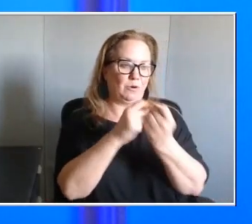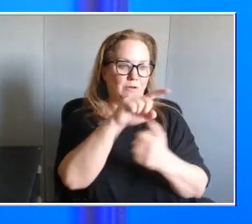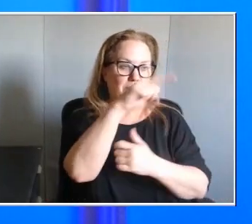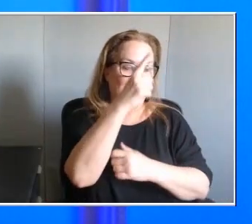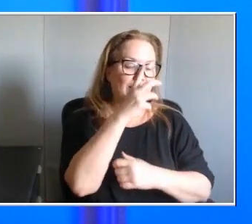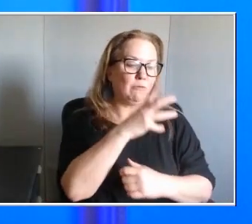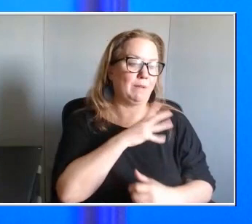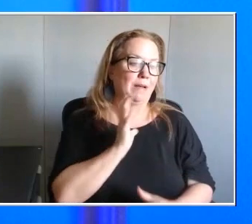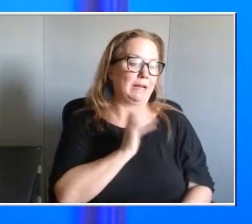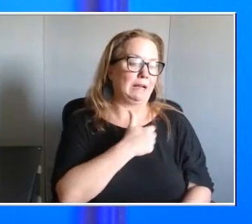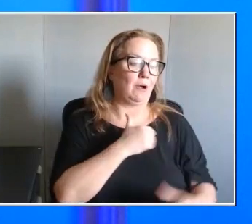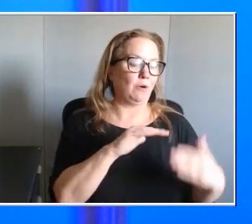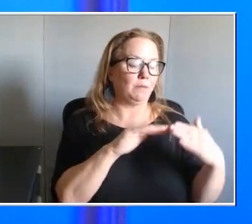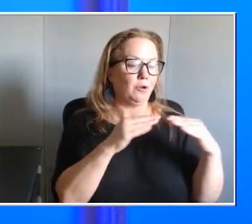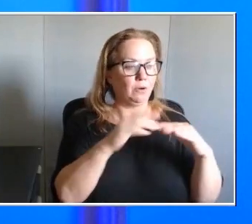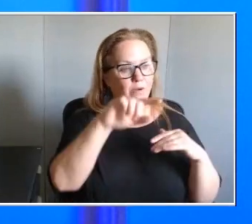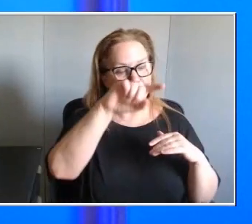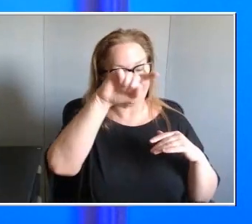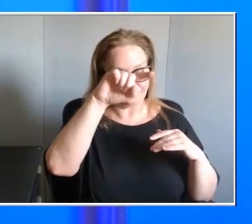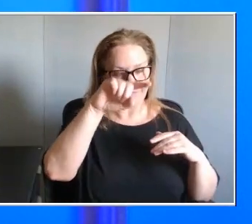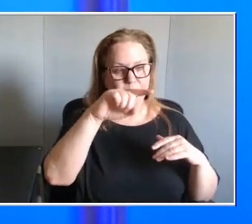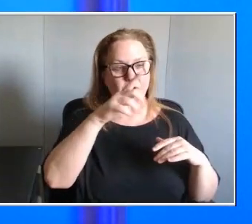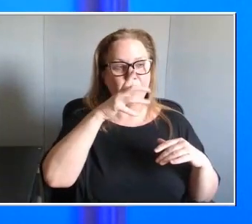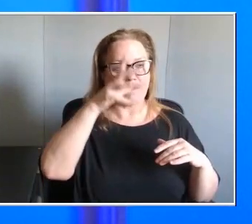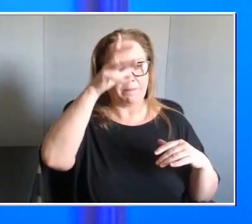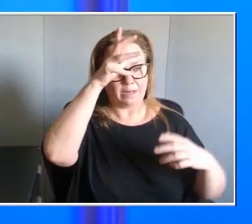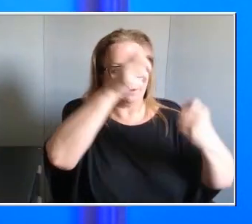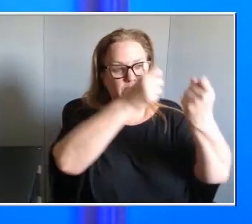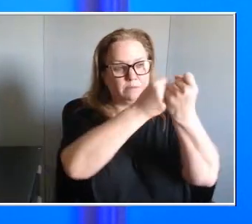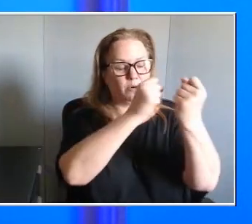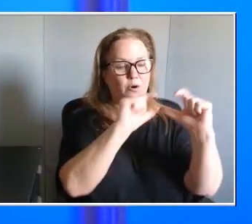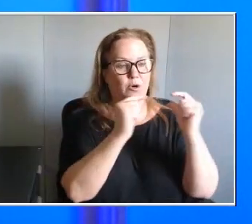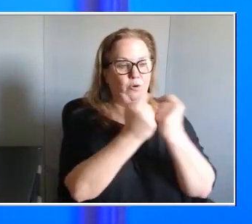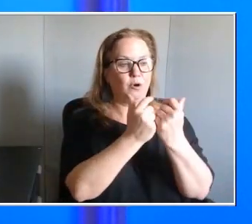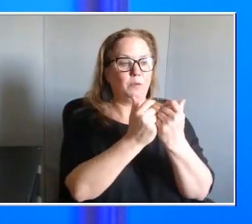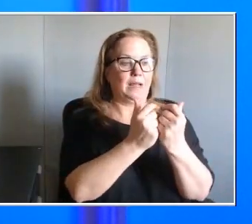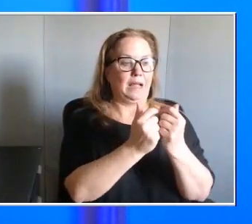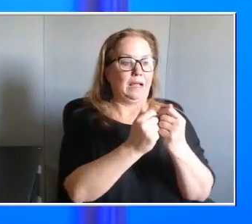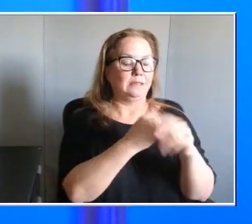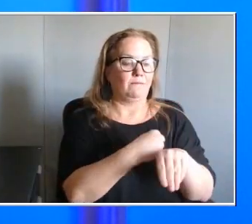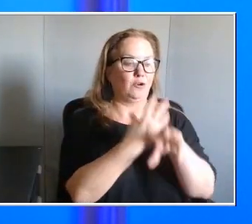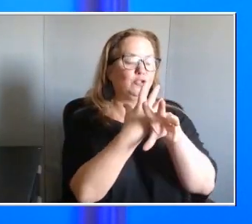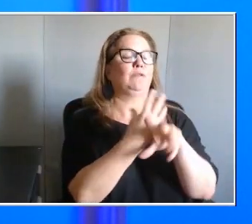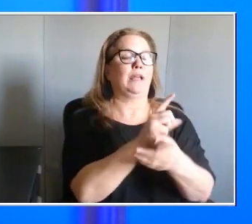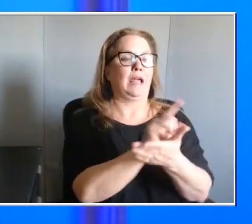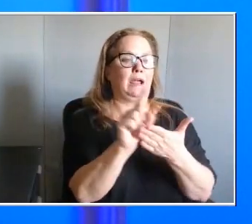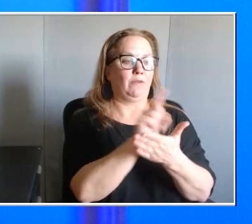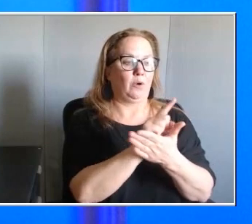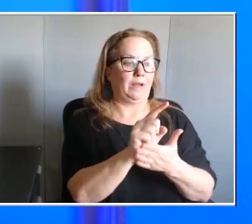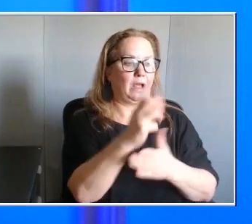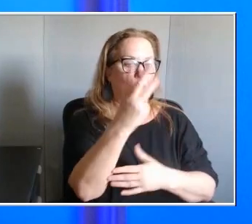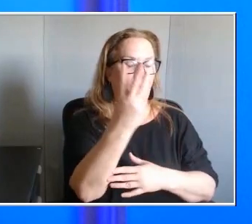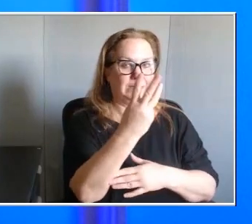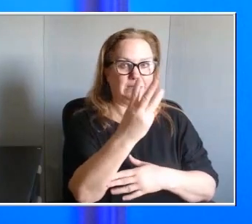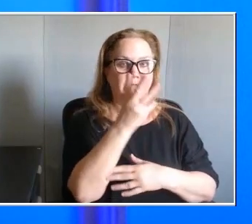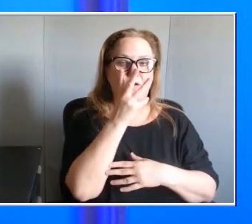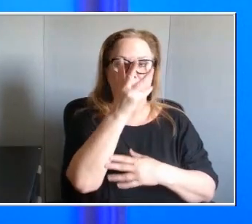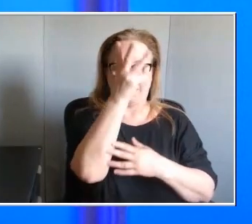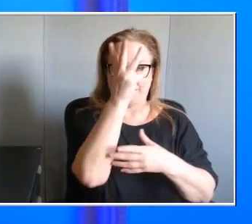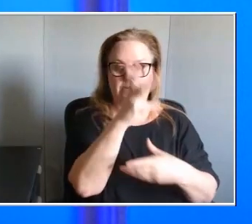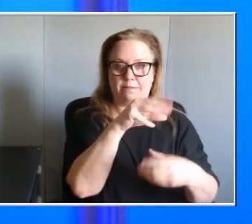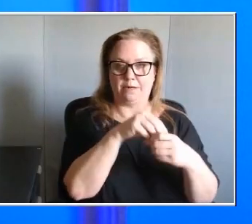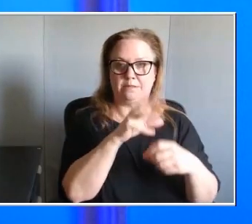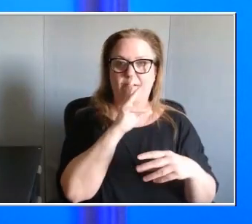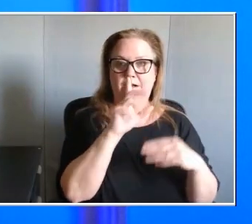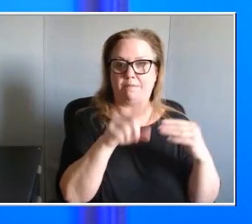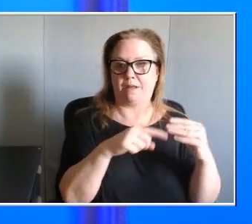in our community. We have a parent support group that meets virtually every week on Wednesday, so parents can come together and talk